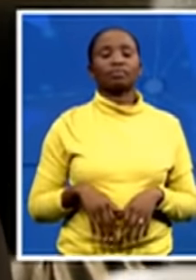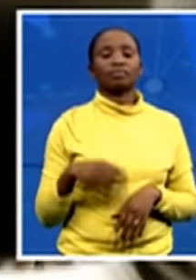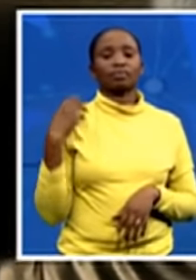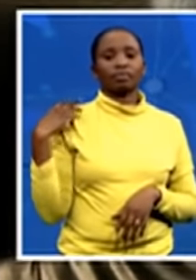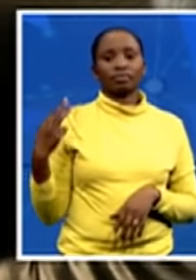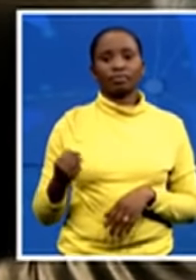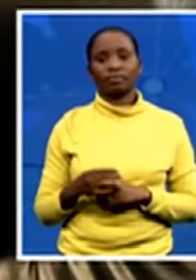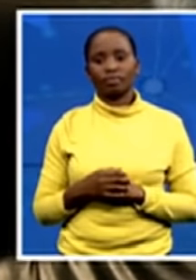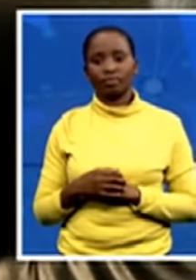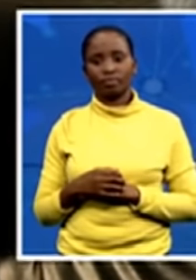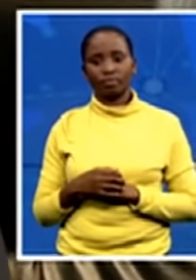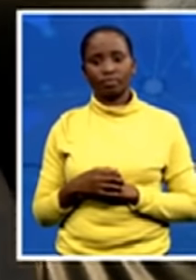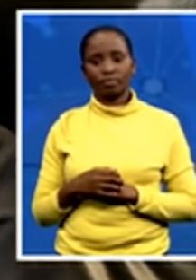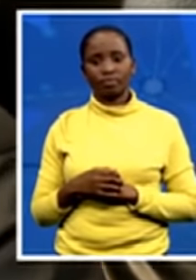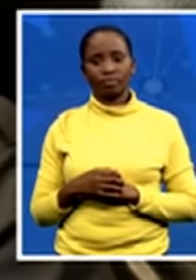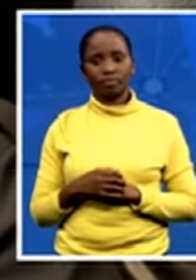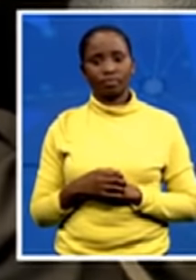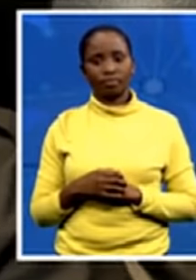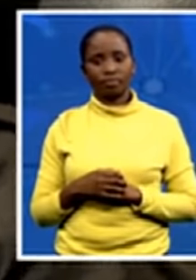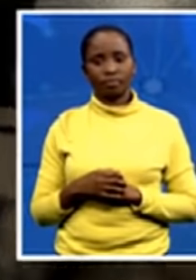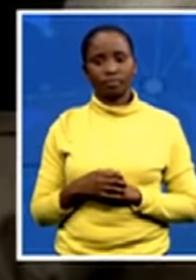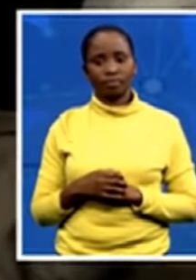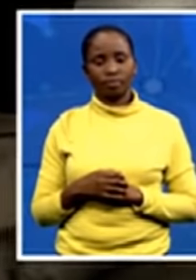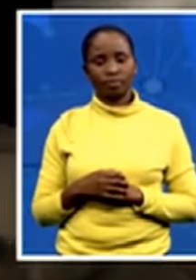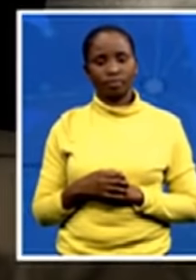The MEC. Sorry.